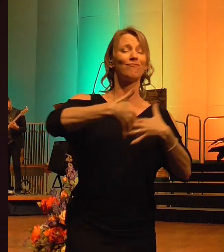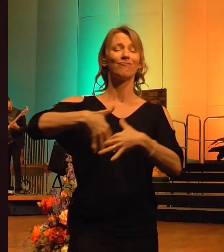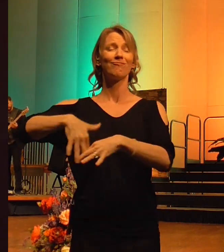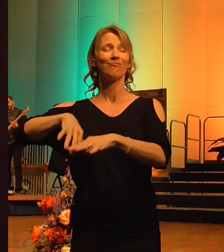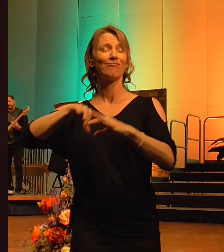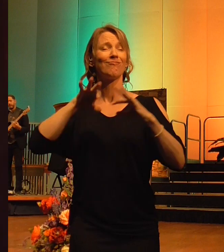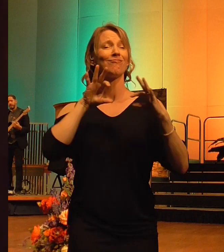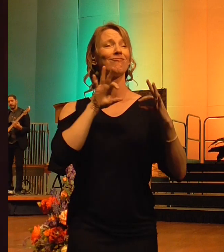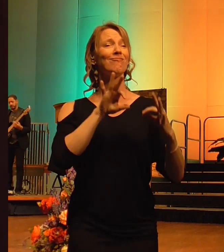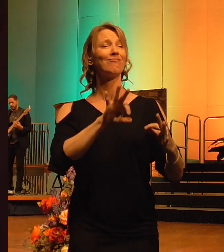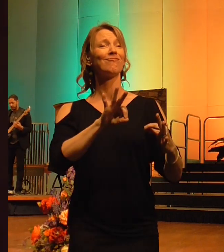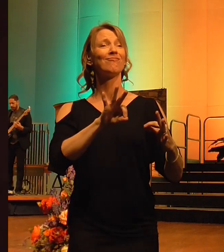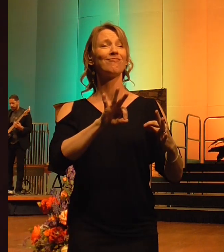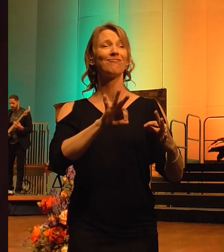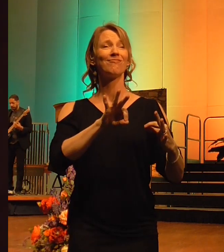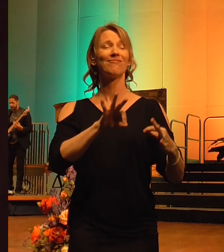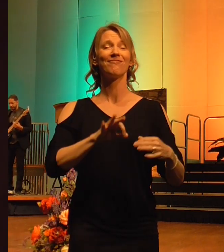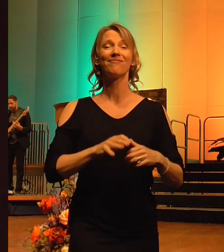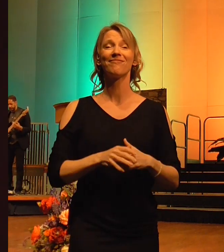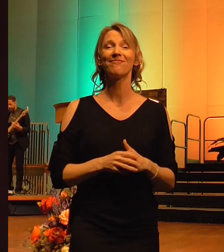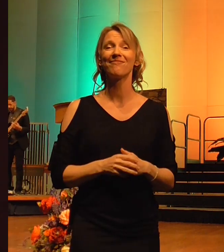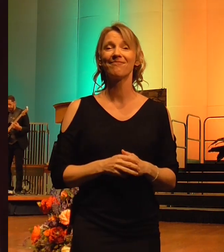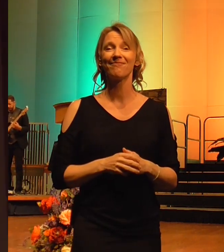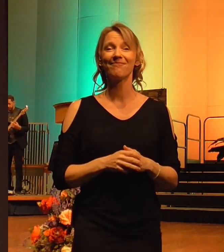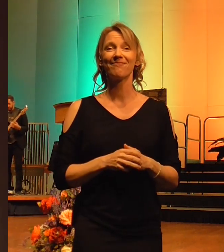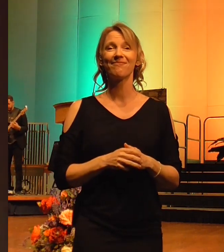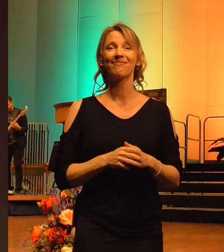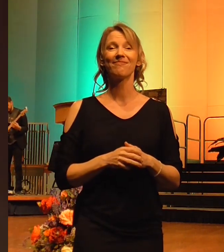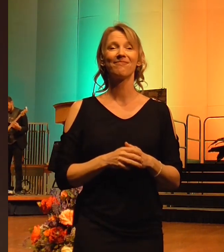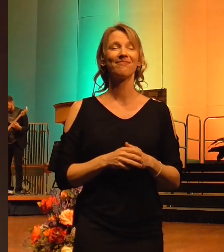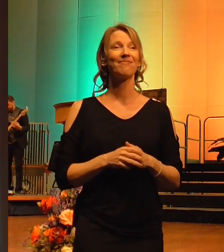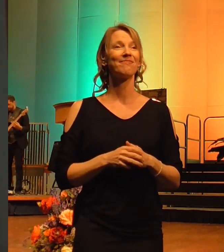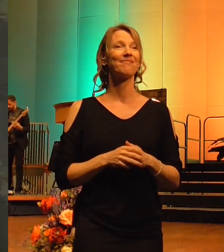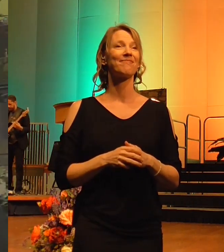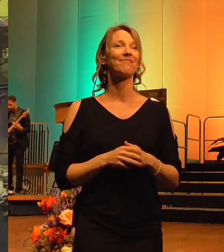Everything's going my way.